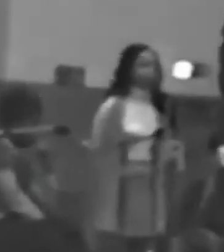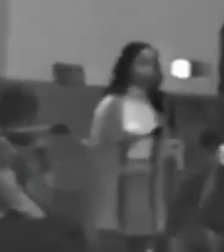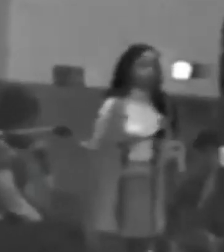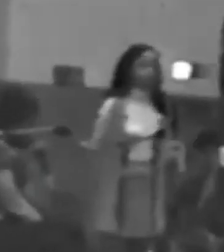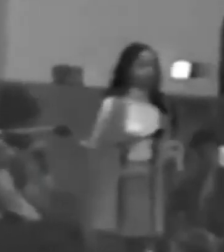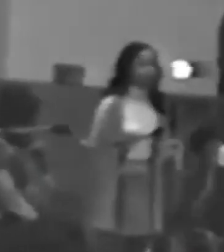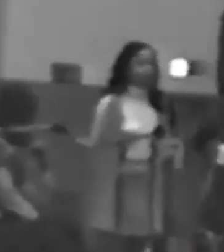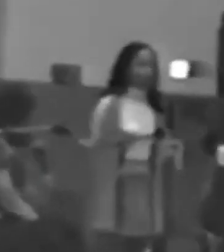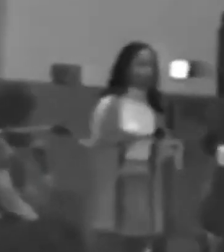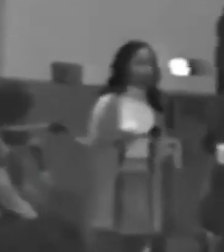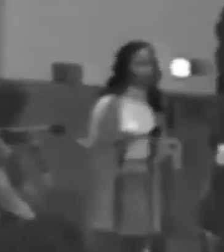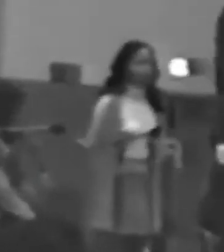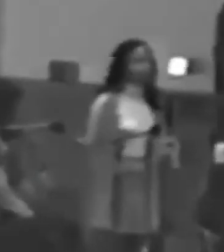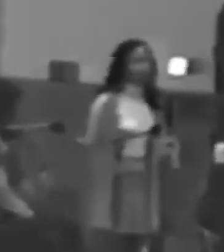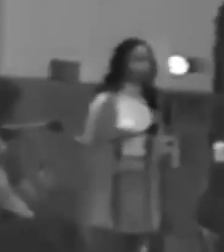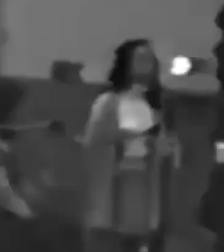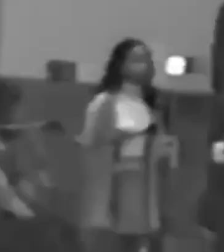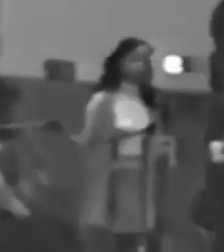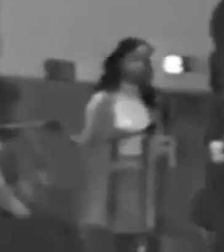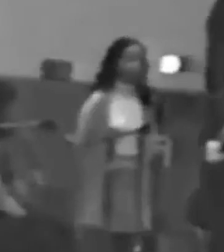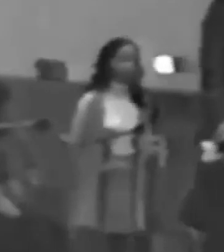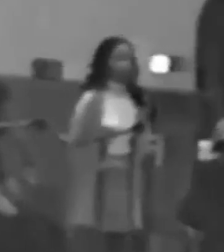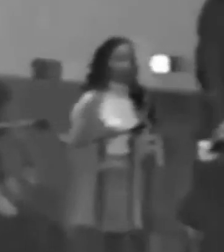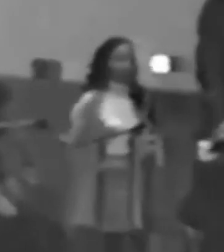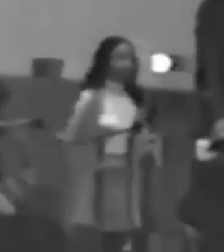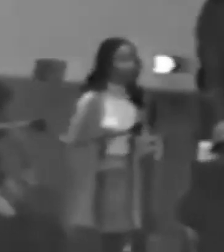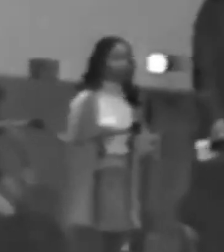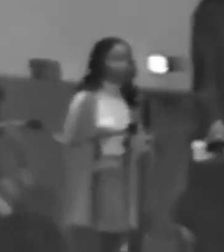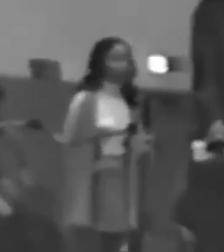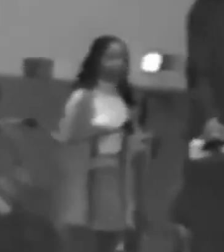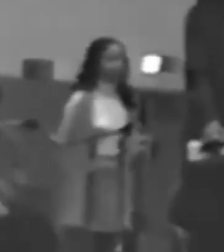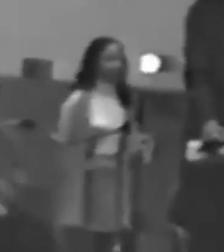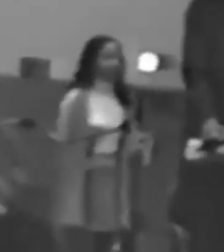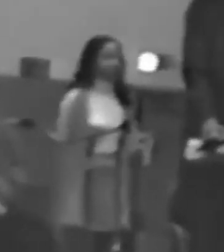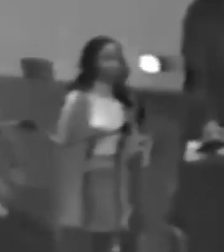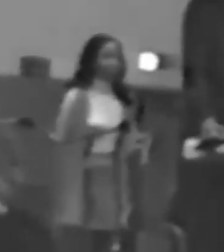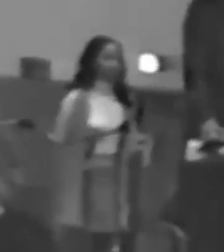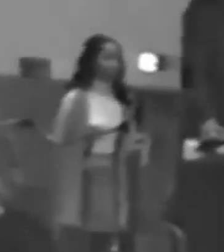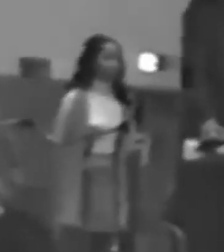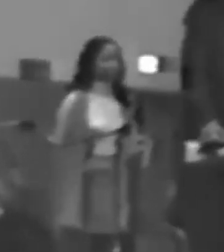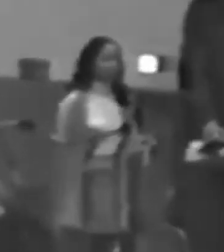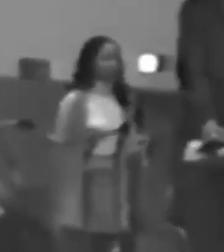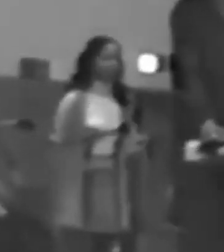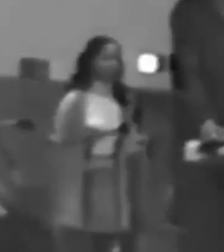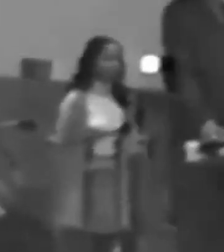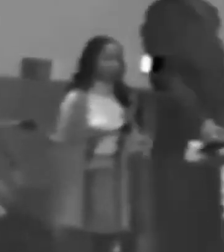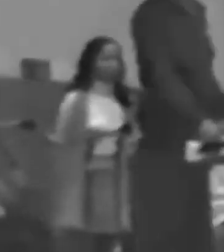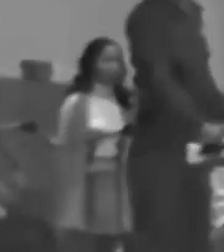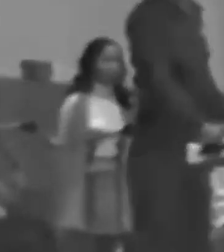happened yesterday at Southern University in Baton Rouge,